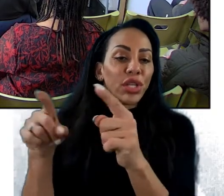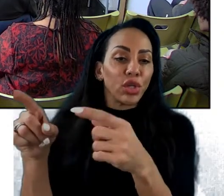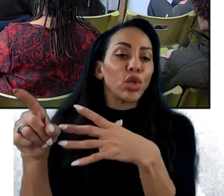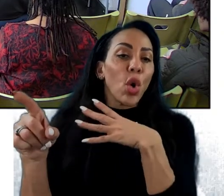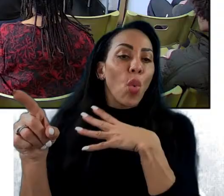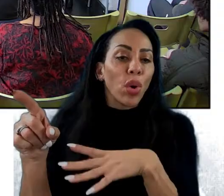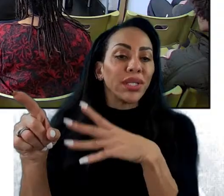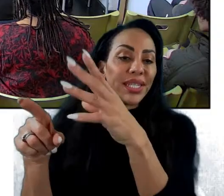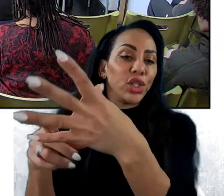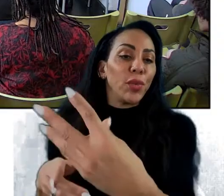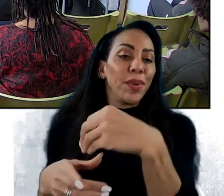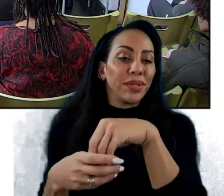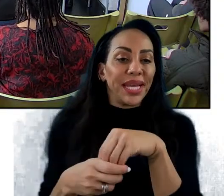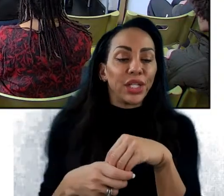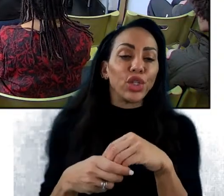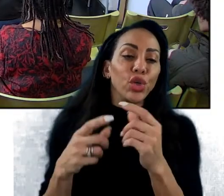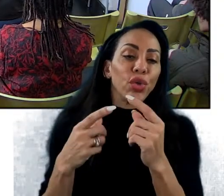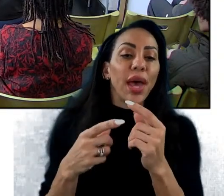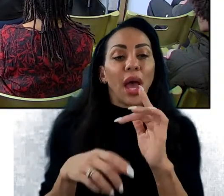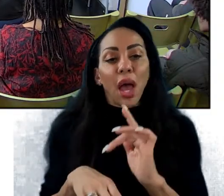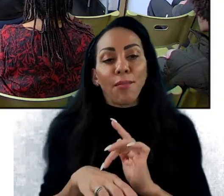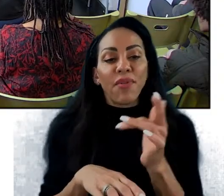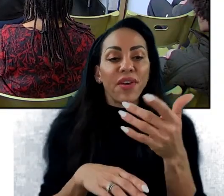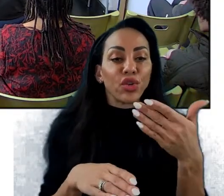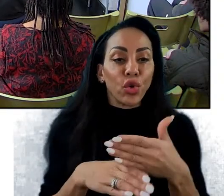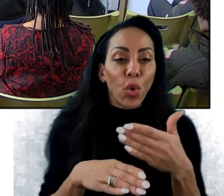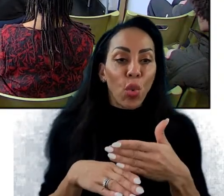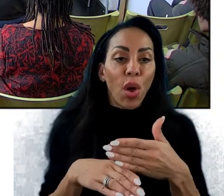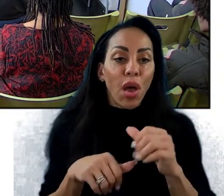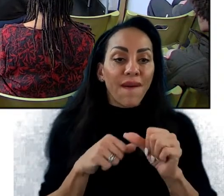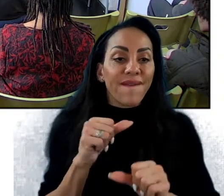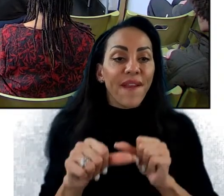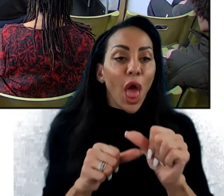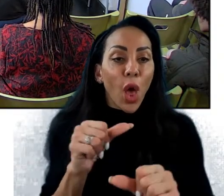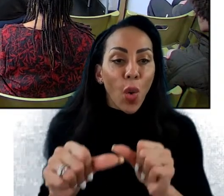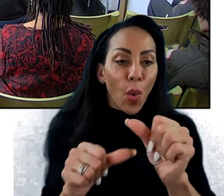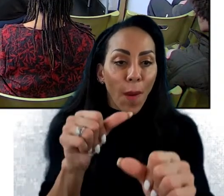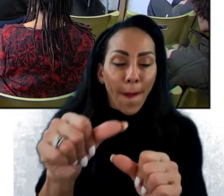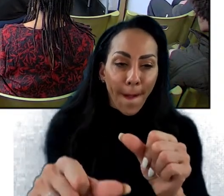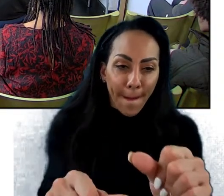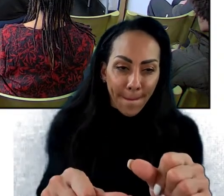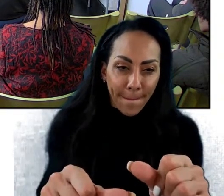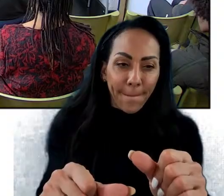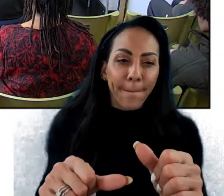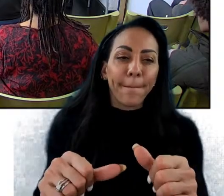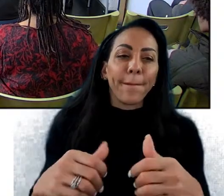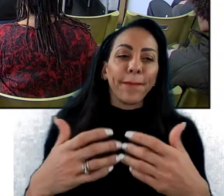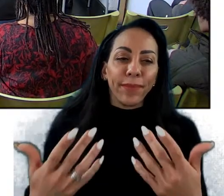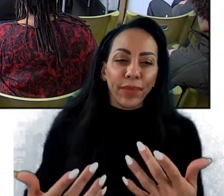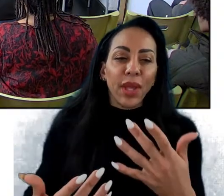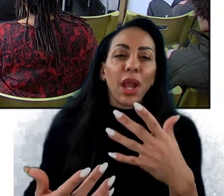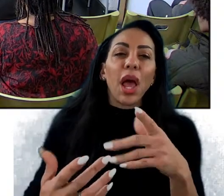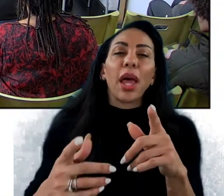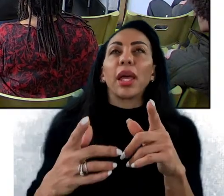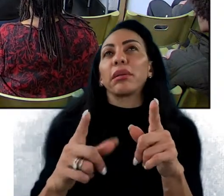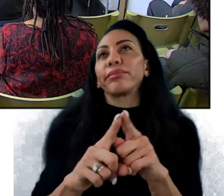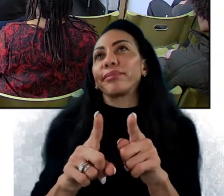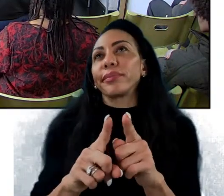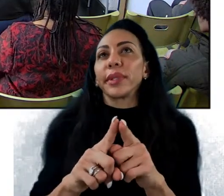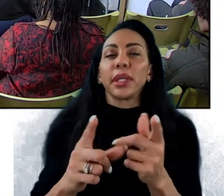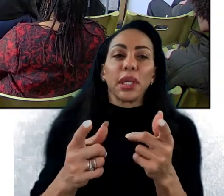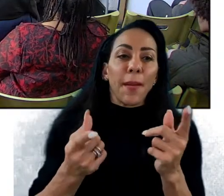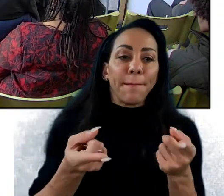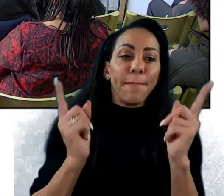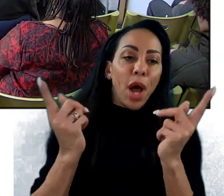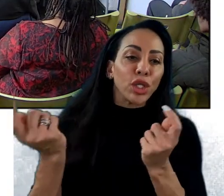output, so you can send MIDI notes out. But the control element that I think they're alluding to is things like control changes and being able to,